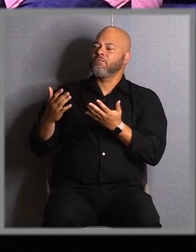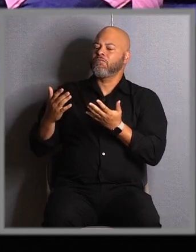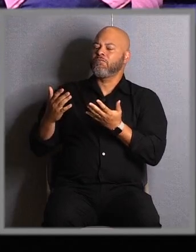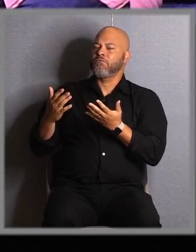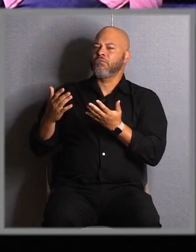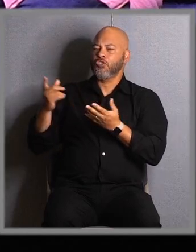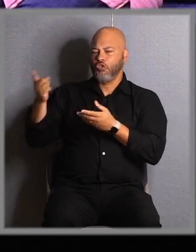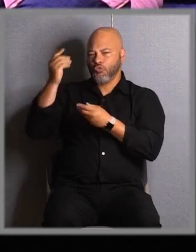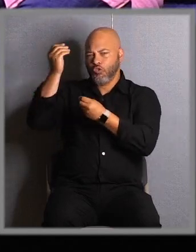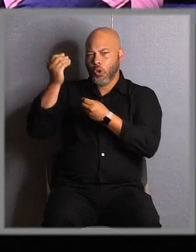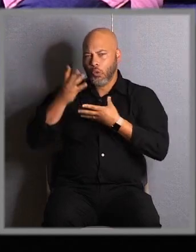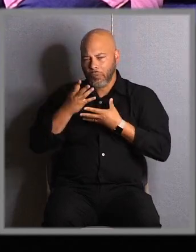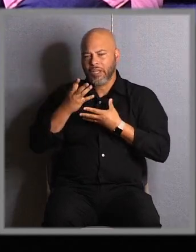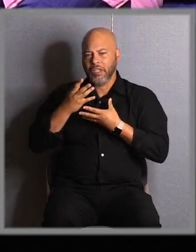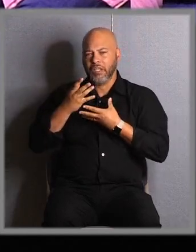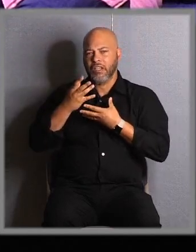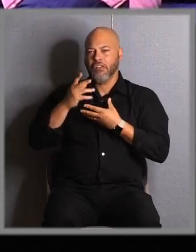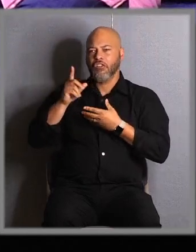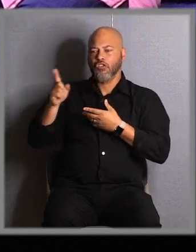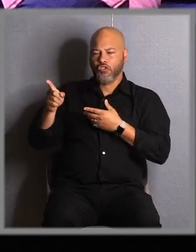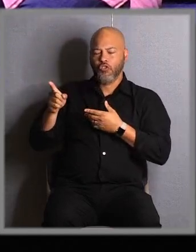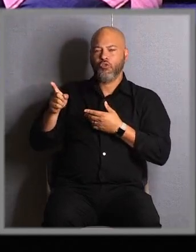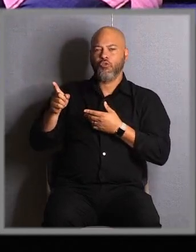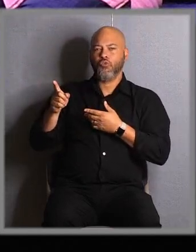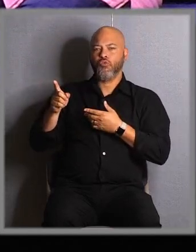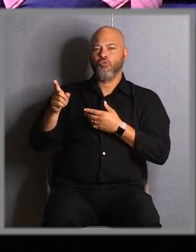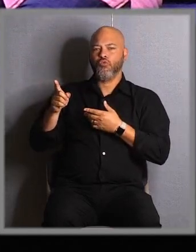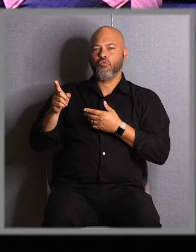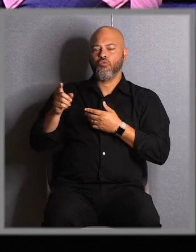you've told me that you literally,